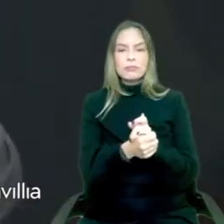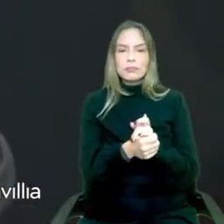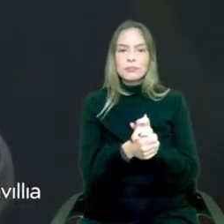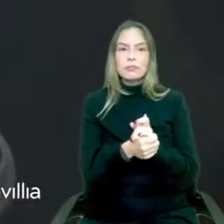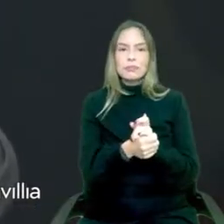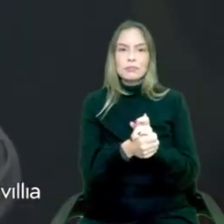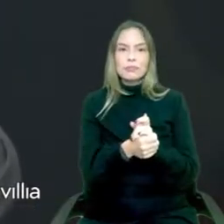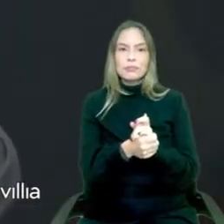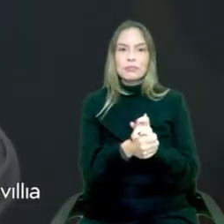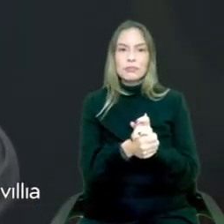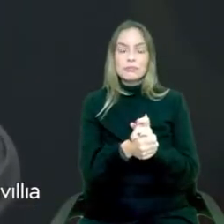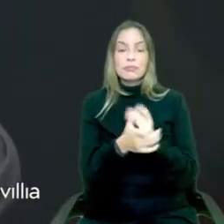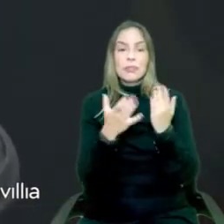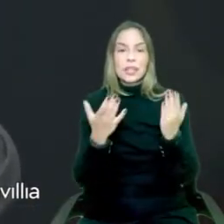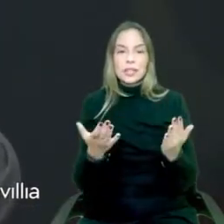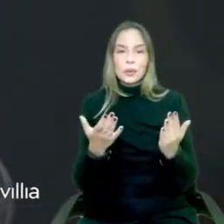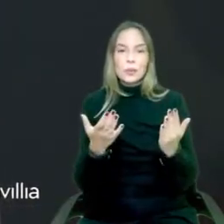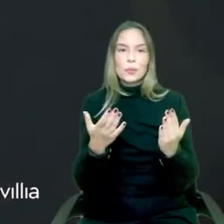with a number of